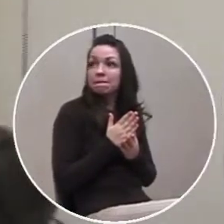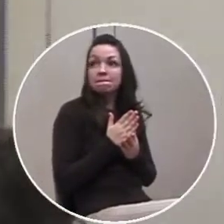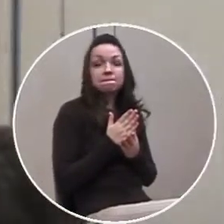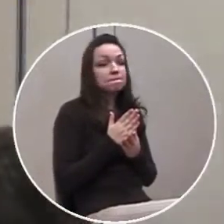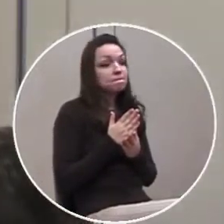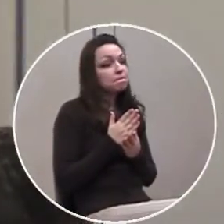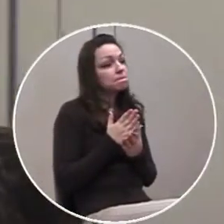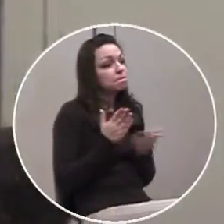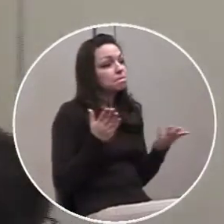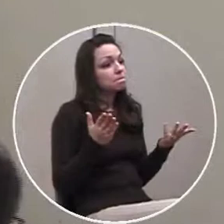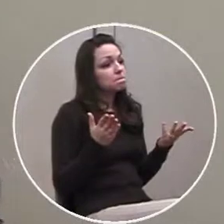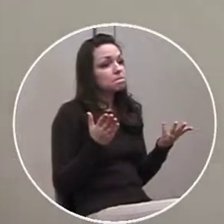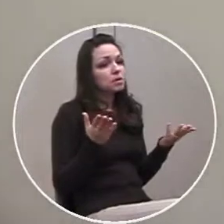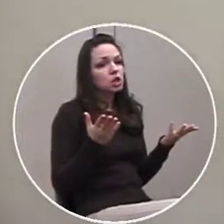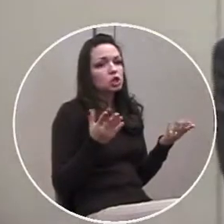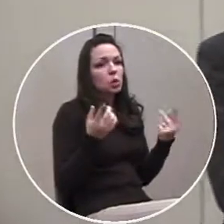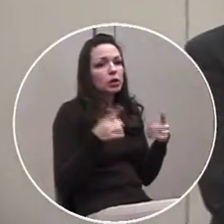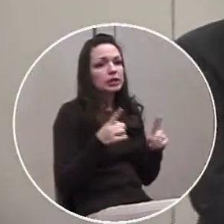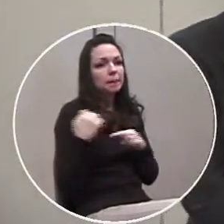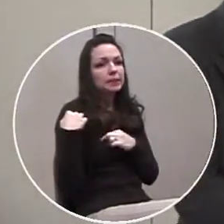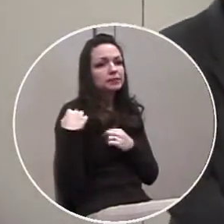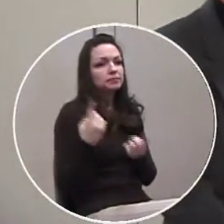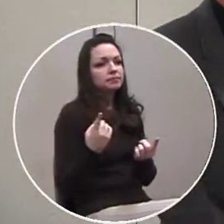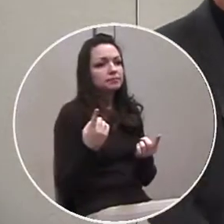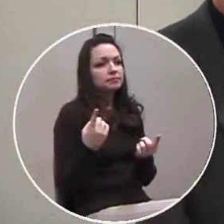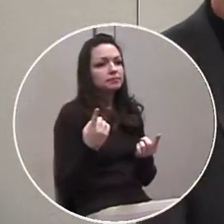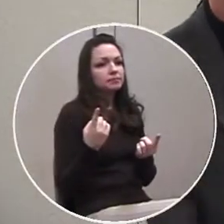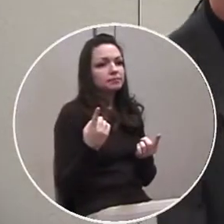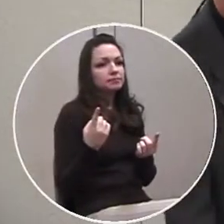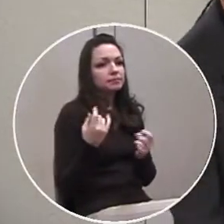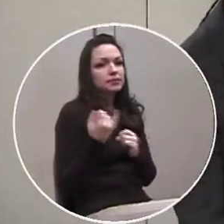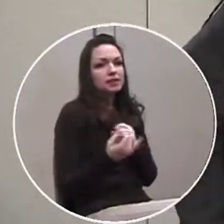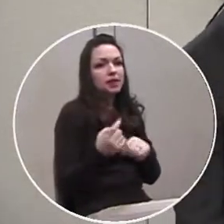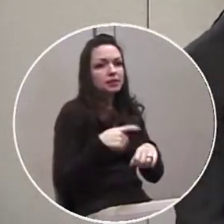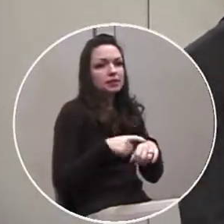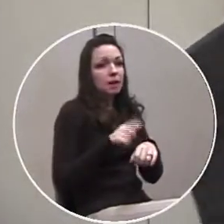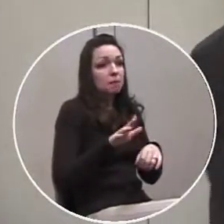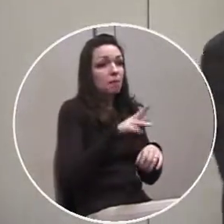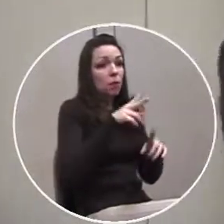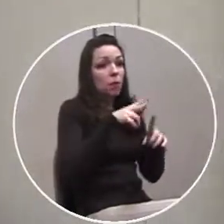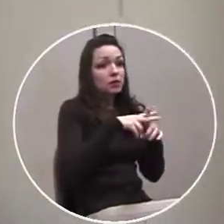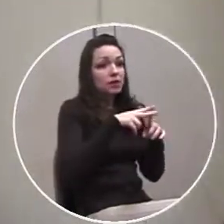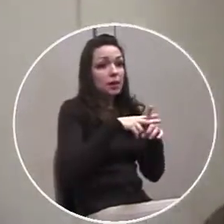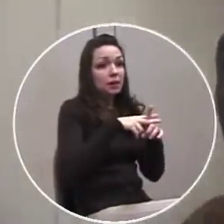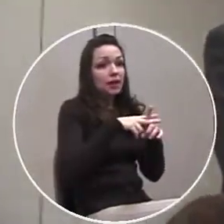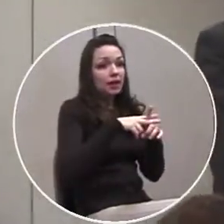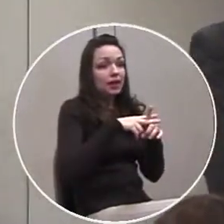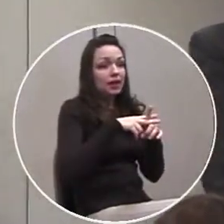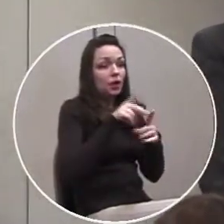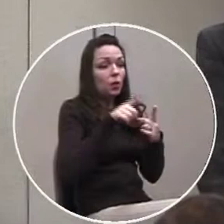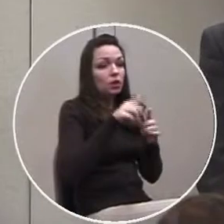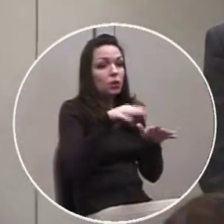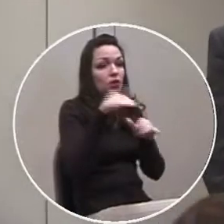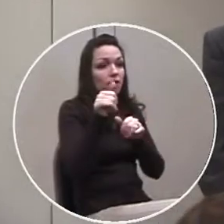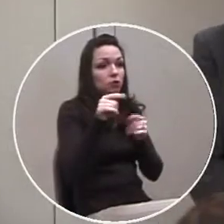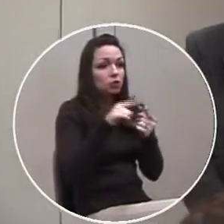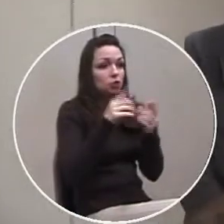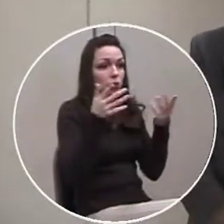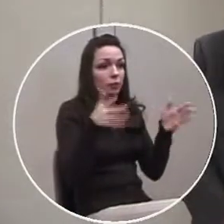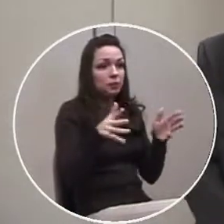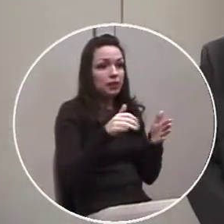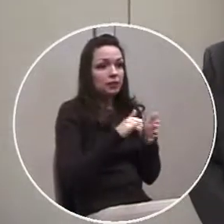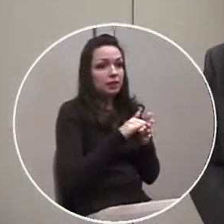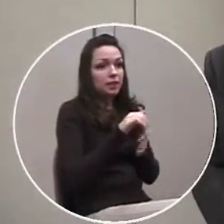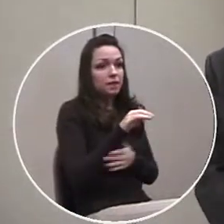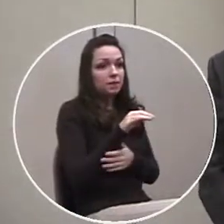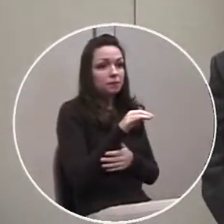Talk to me about what's happened since last time. Your assignment when you left was to complete the facts A